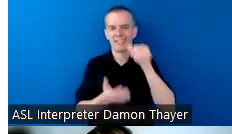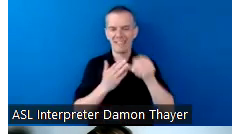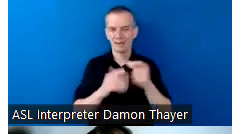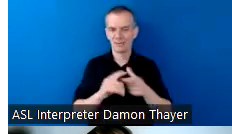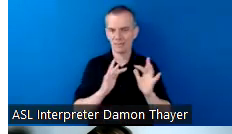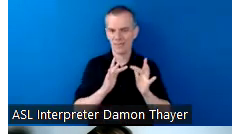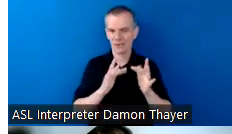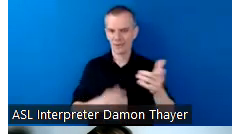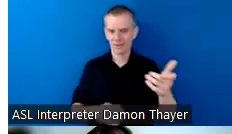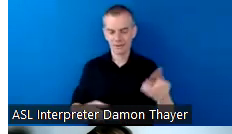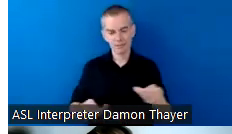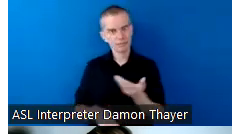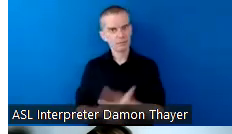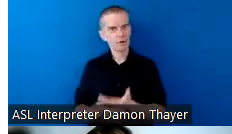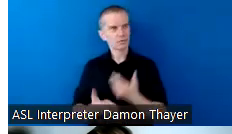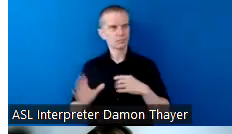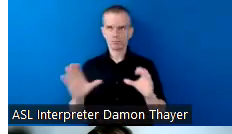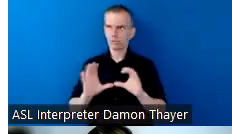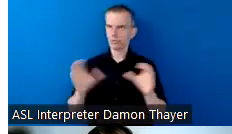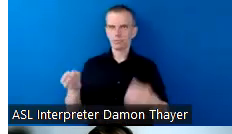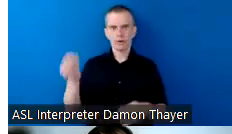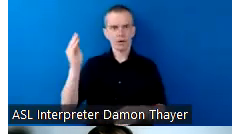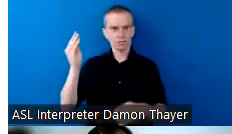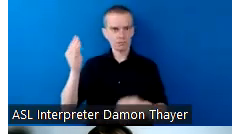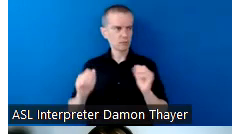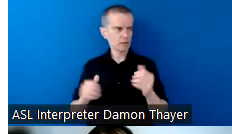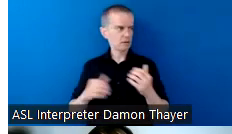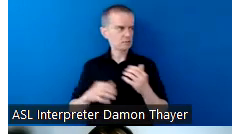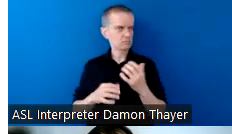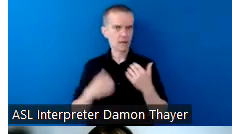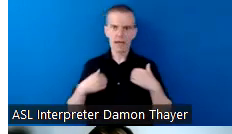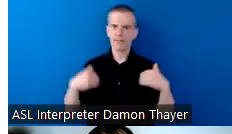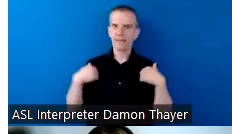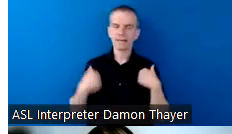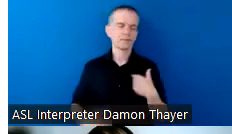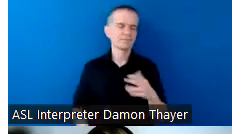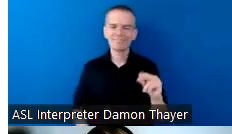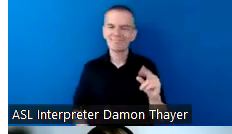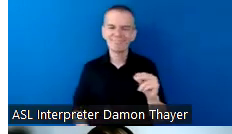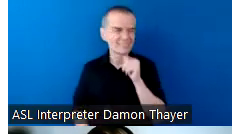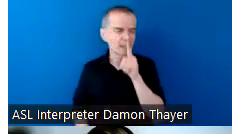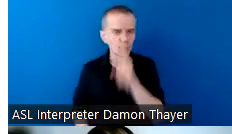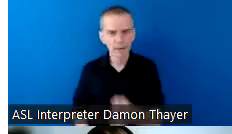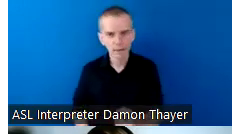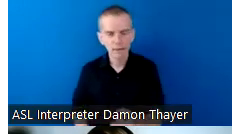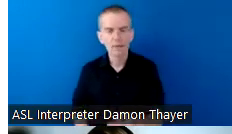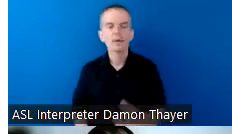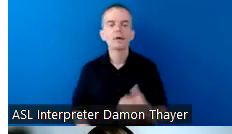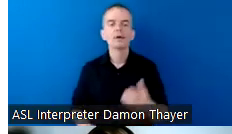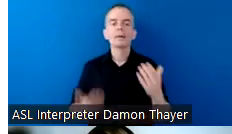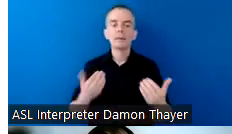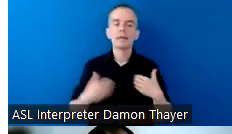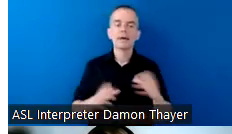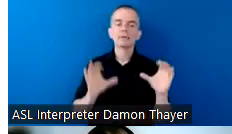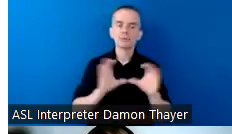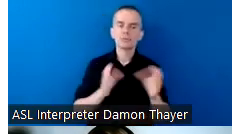is a verification for certified assistance animal, which is, there's really no such thing. Someone could definitely have a certified service